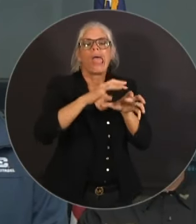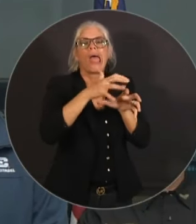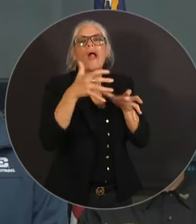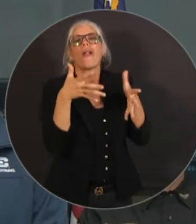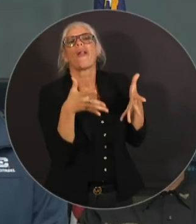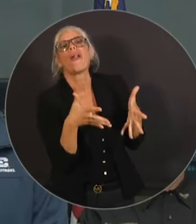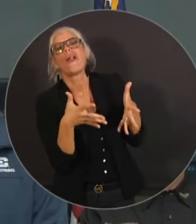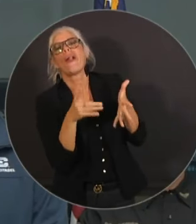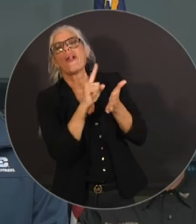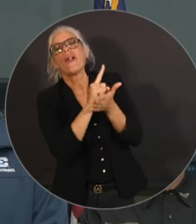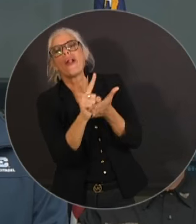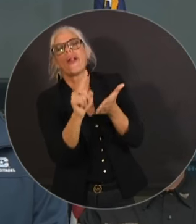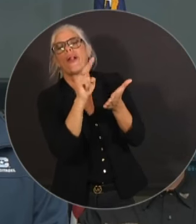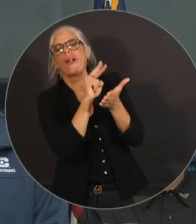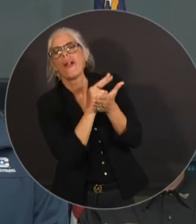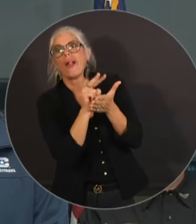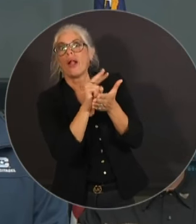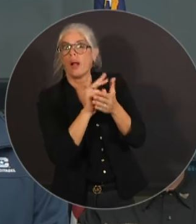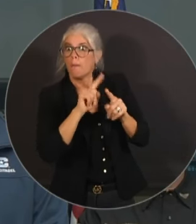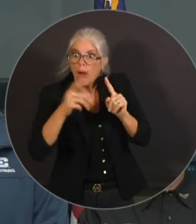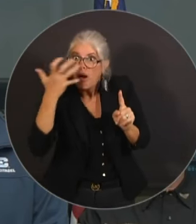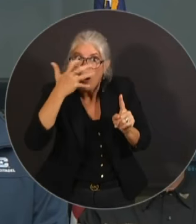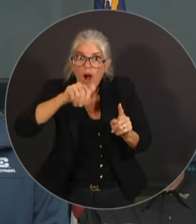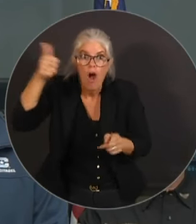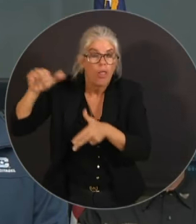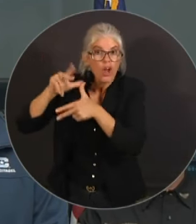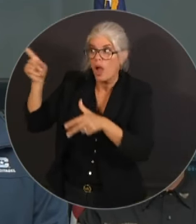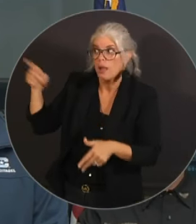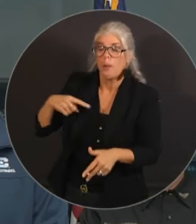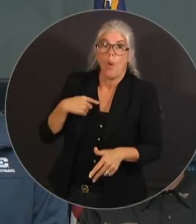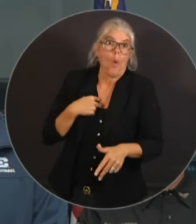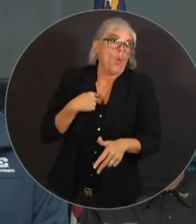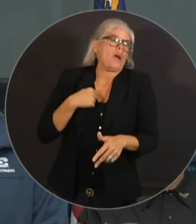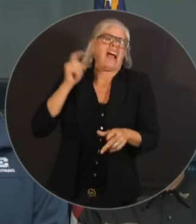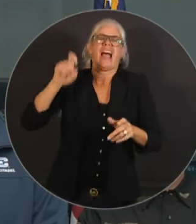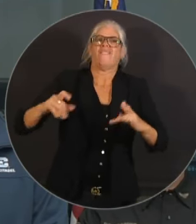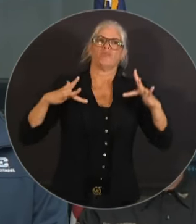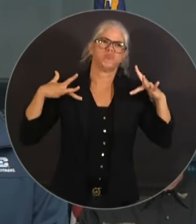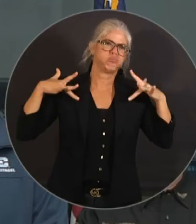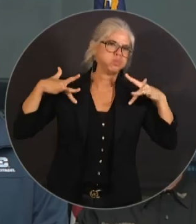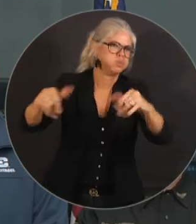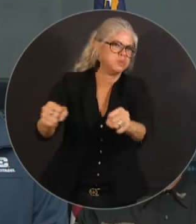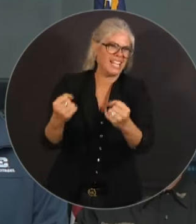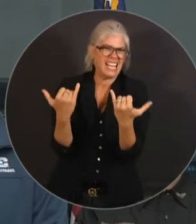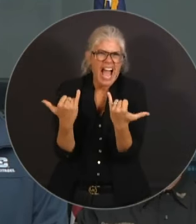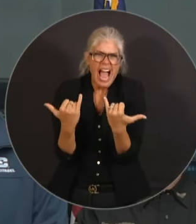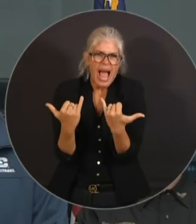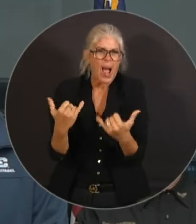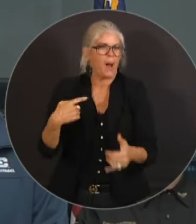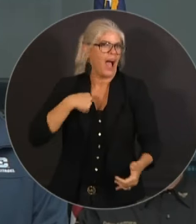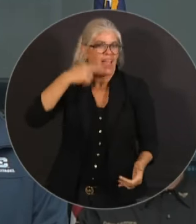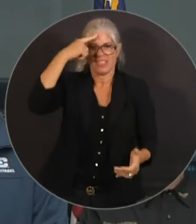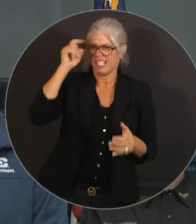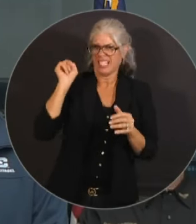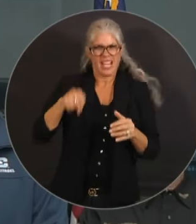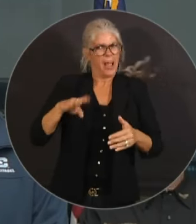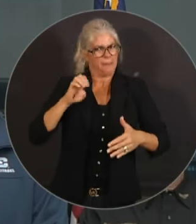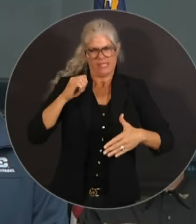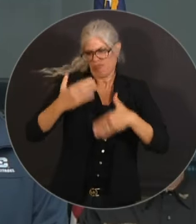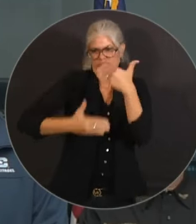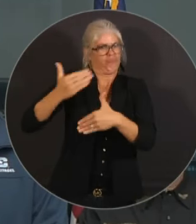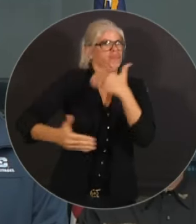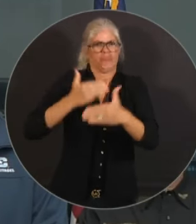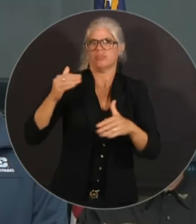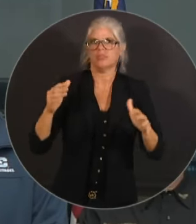And, maybe this is just something that will take some time no matter what you do, but I think it could be done quicker. And I think this,